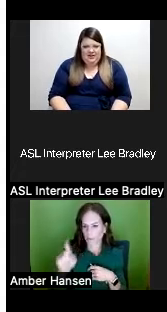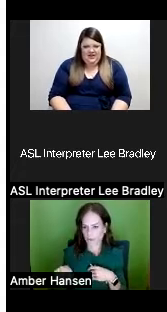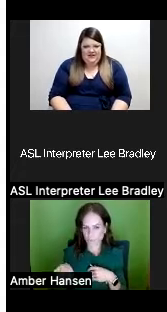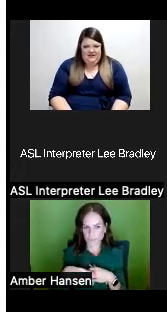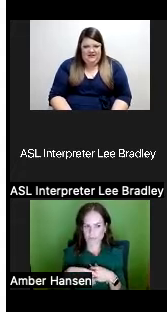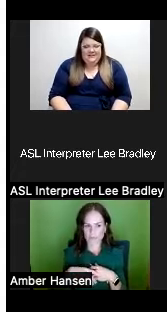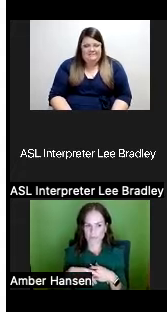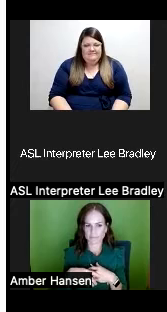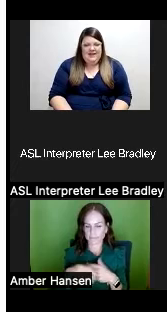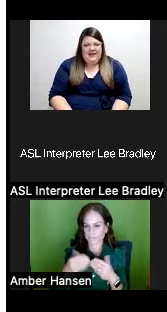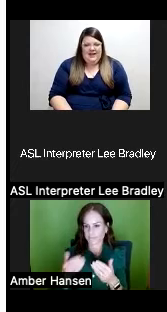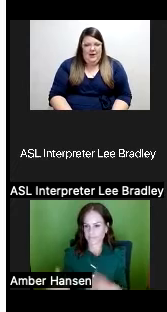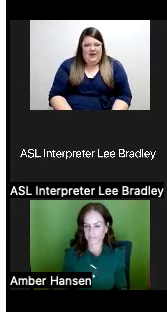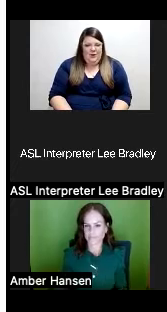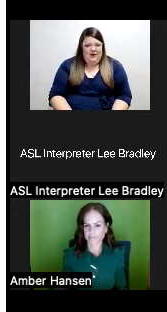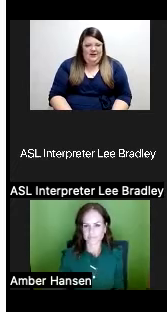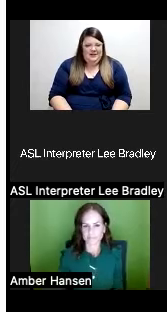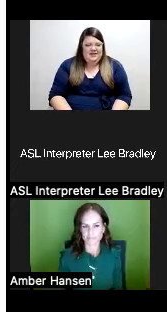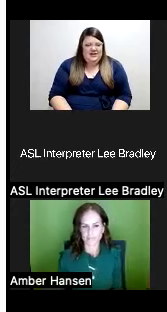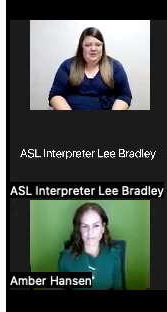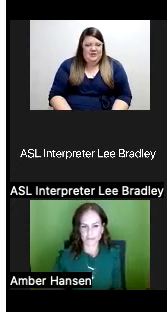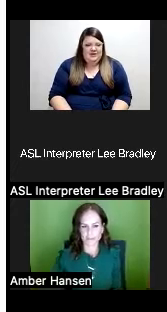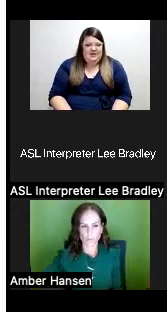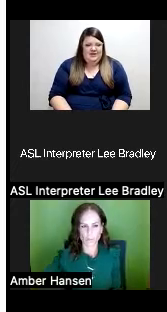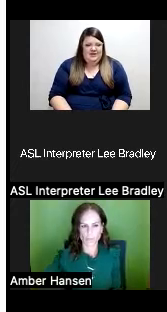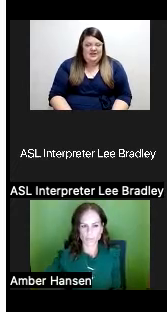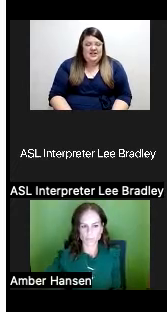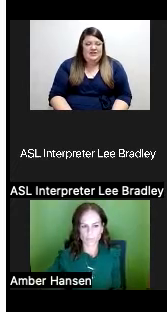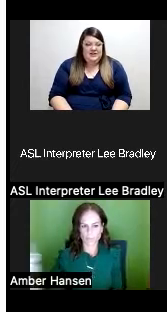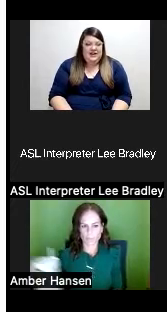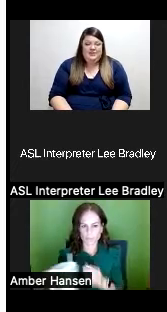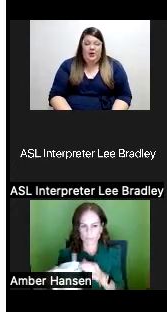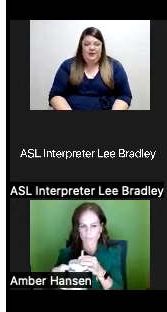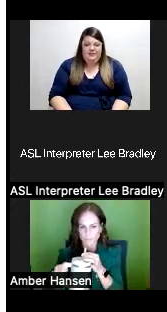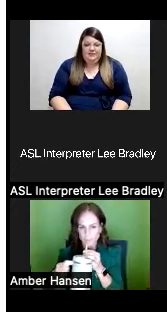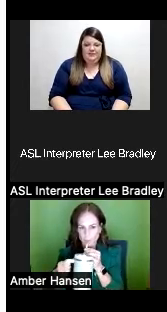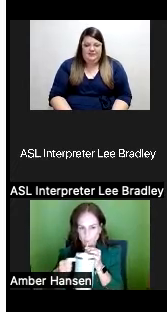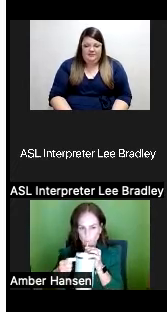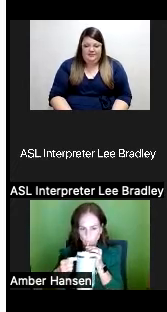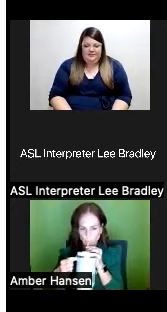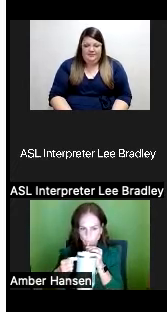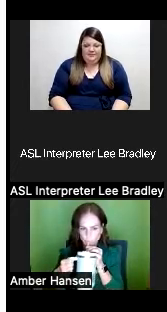learn it yourself. How would that work? Let me start with let's do the next poll.